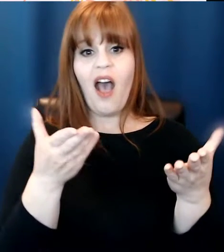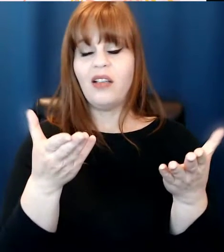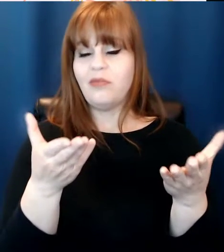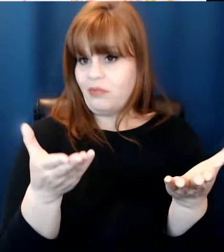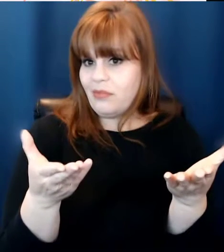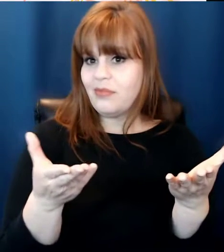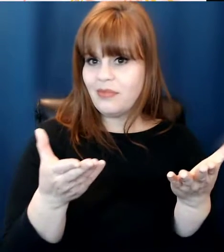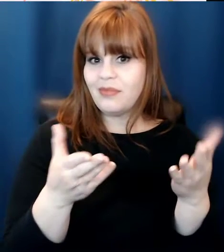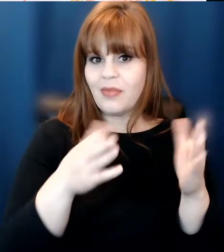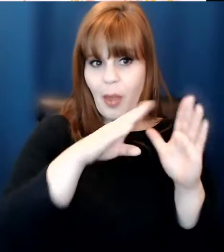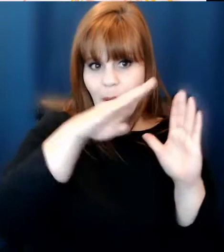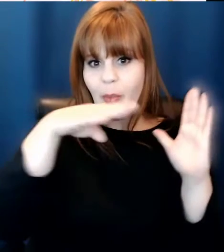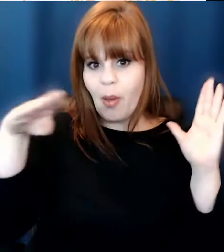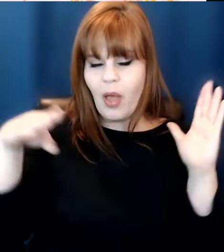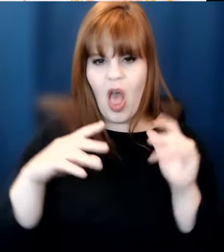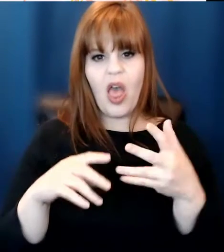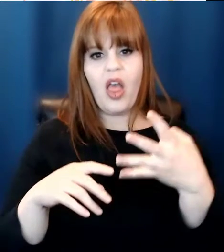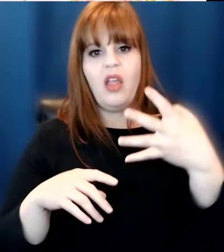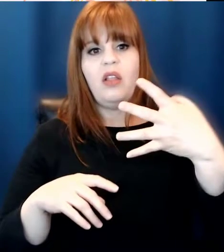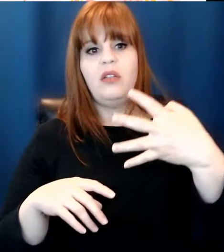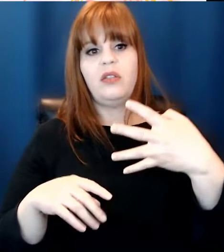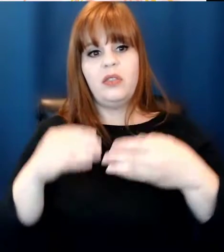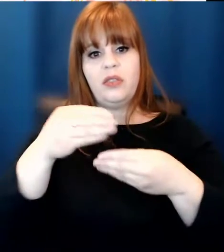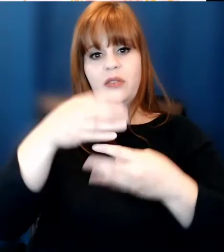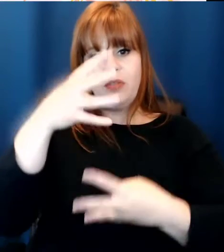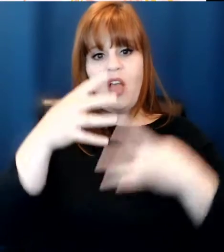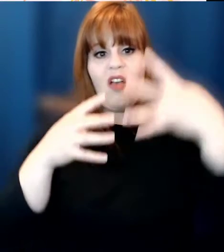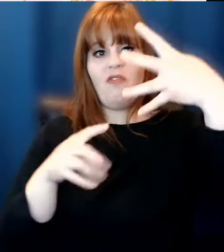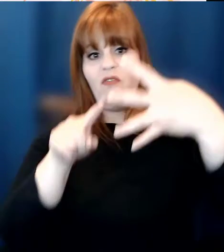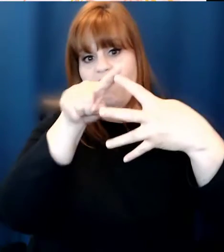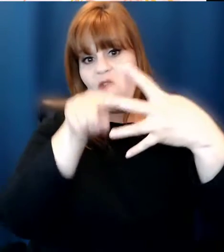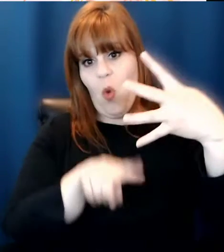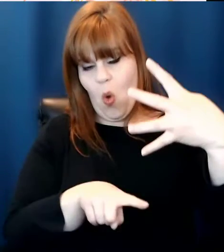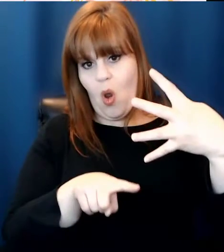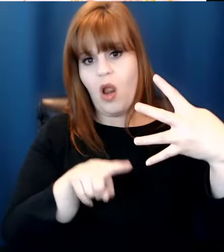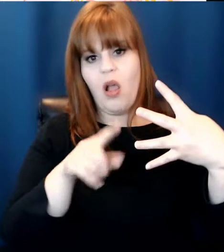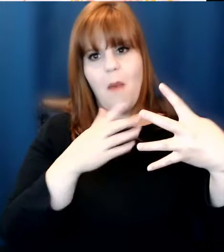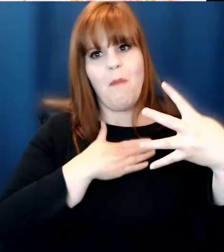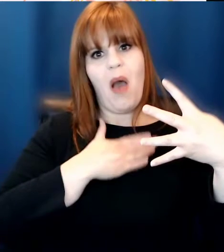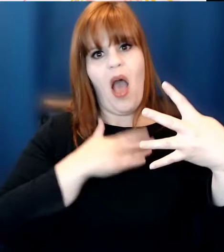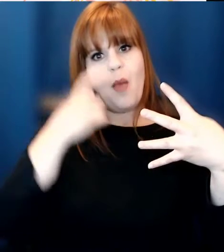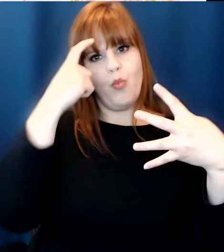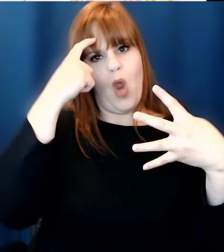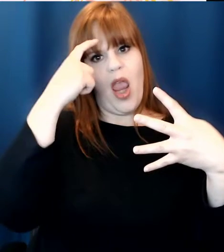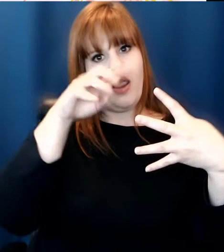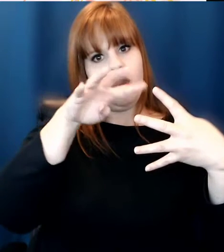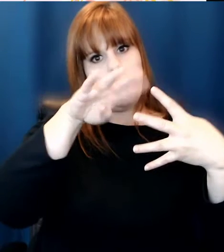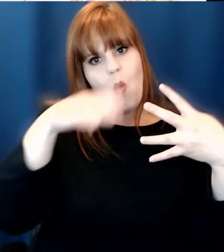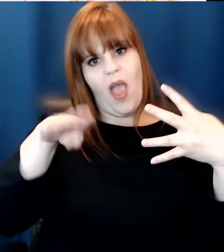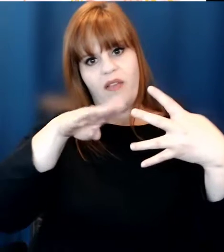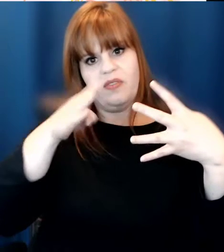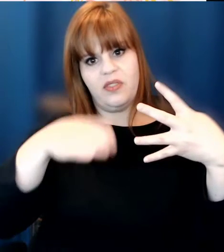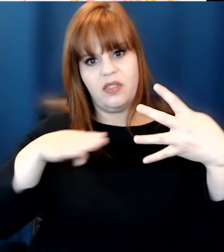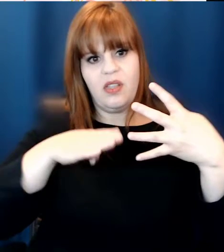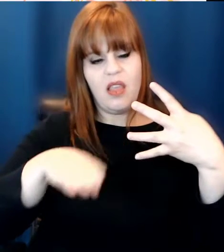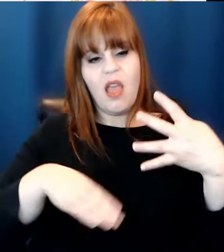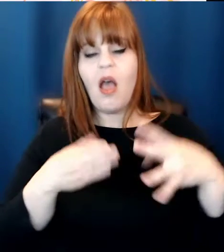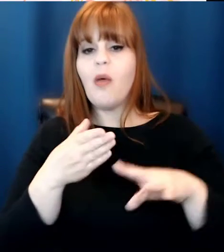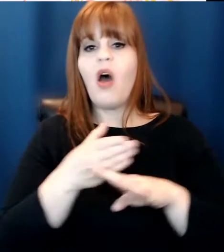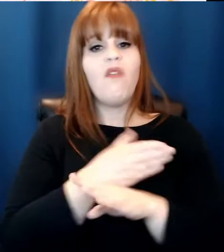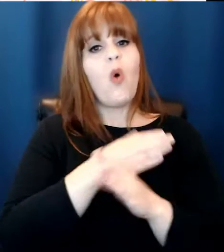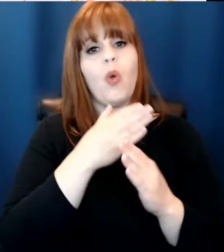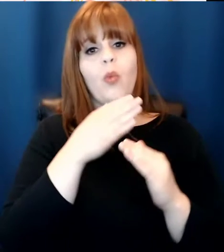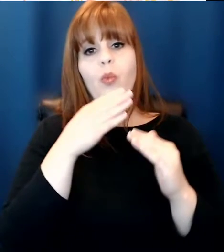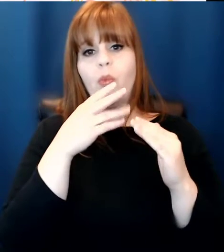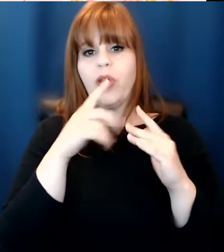there we go. So you can see that these first four kind of waves here, that's actually my brain waves. And before we actually